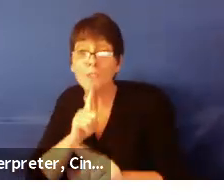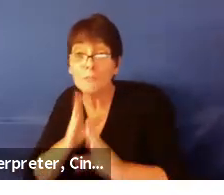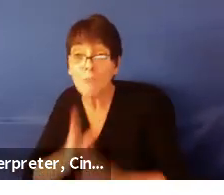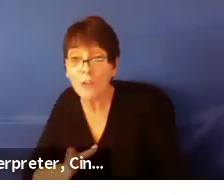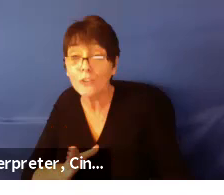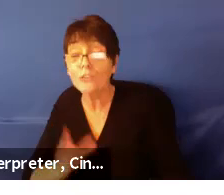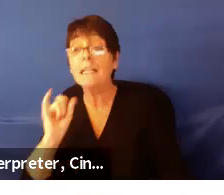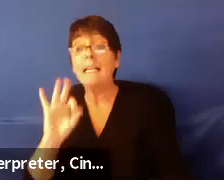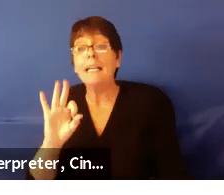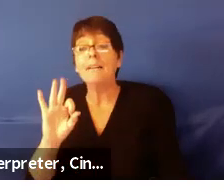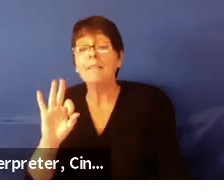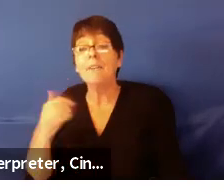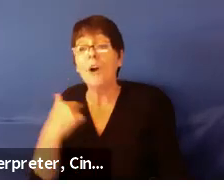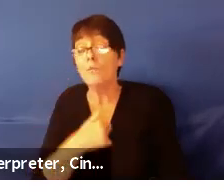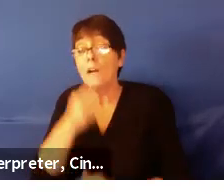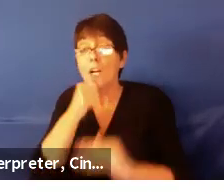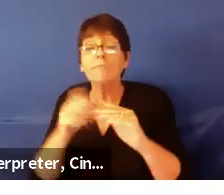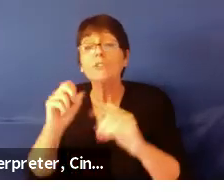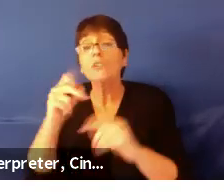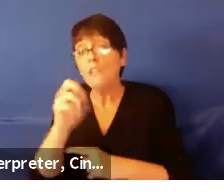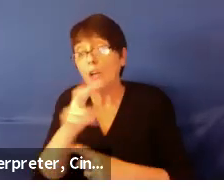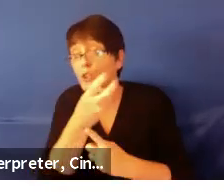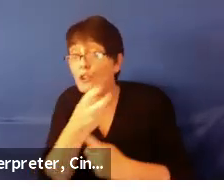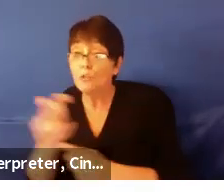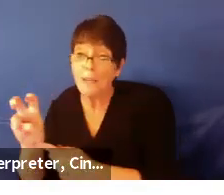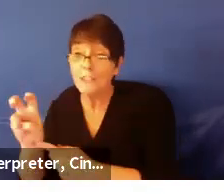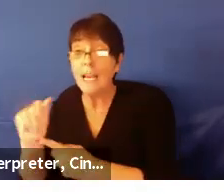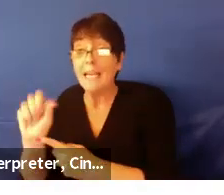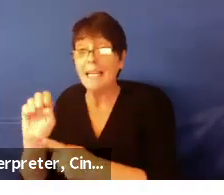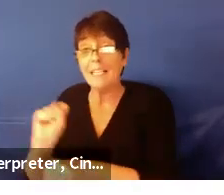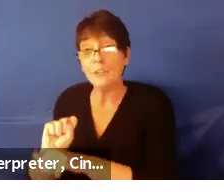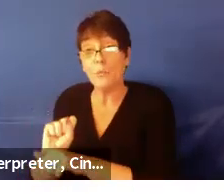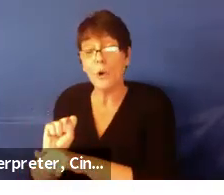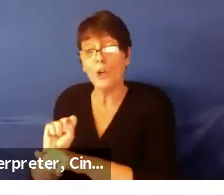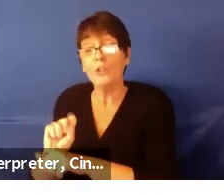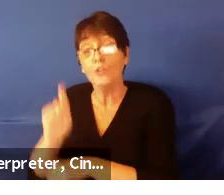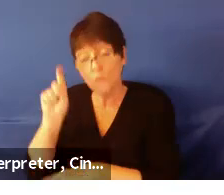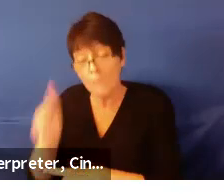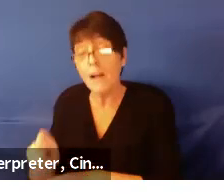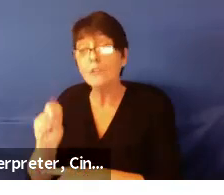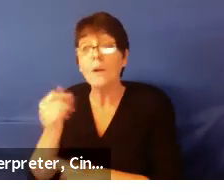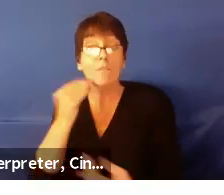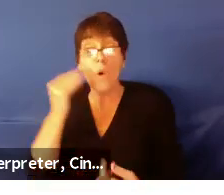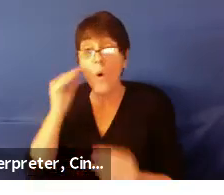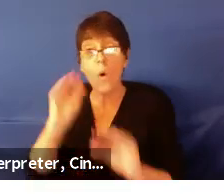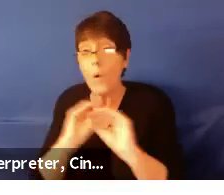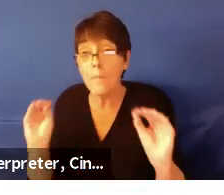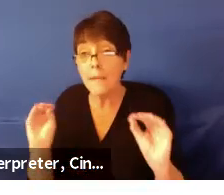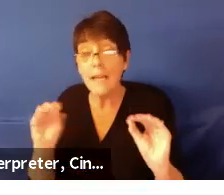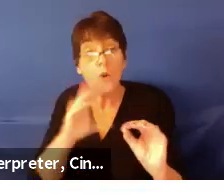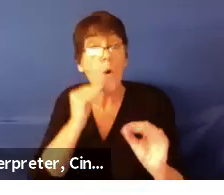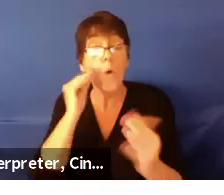doing shelter transition casework, which you might have to do if your home was completely